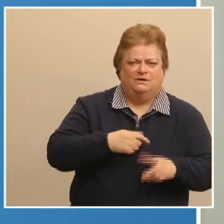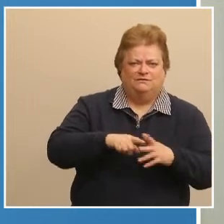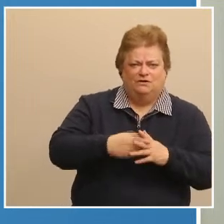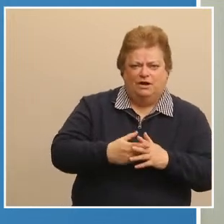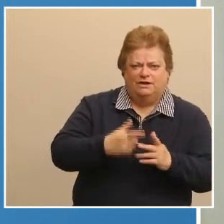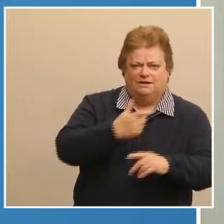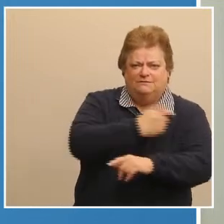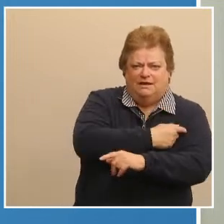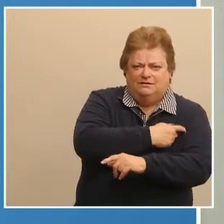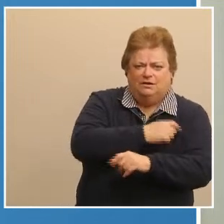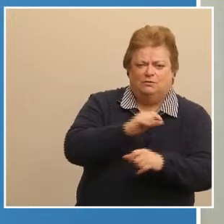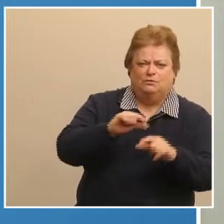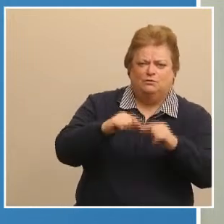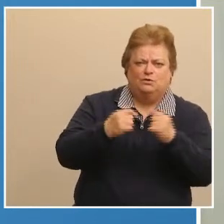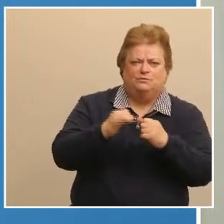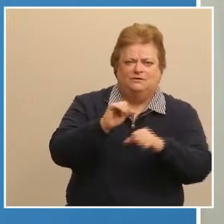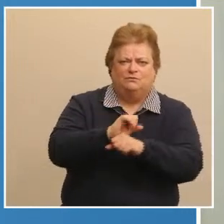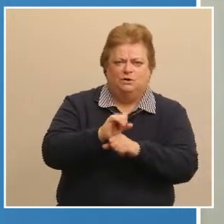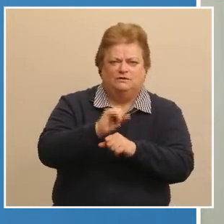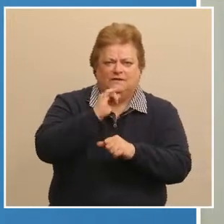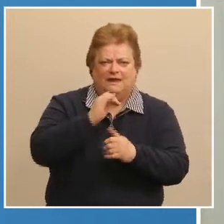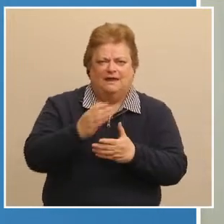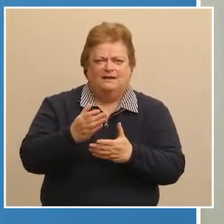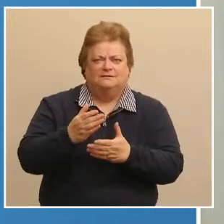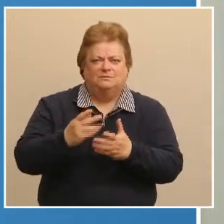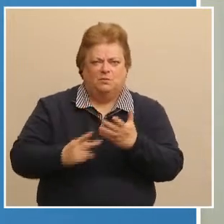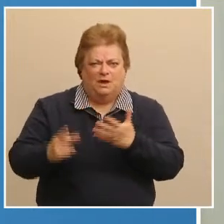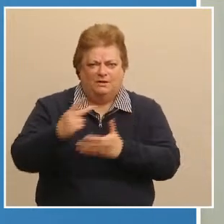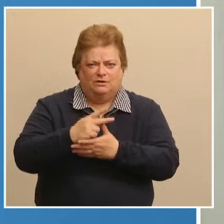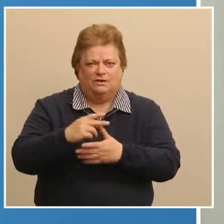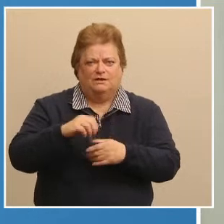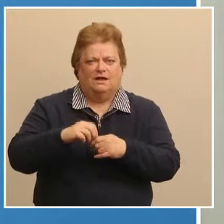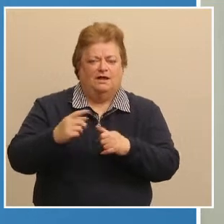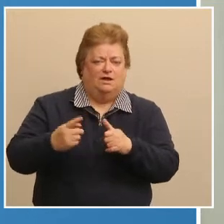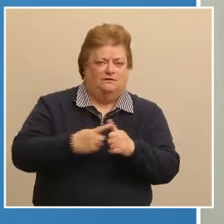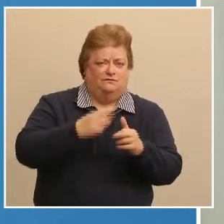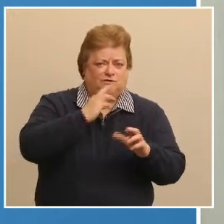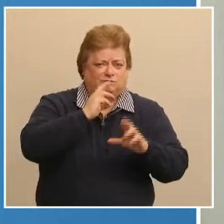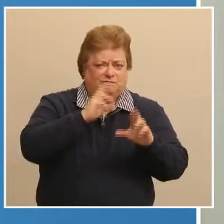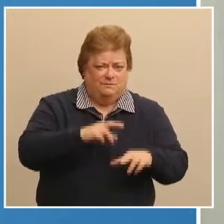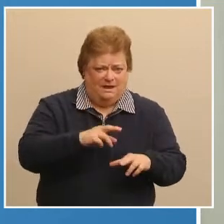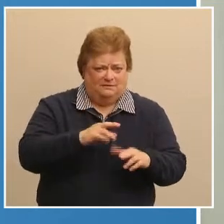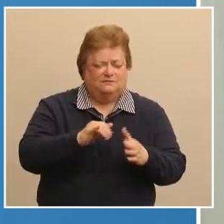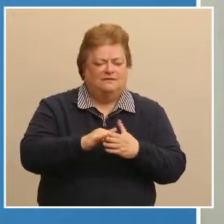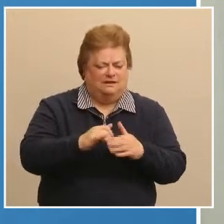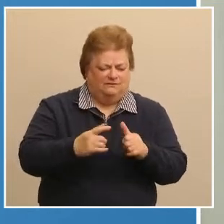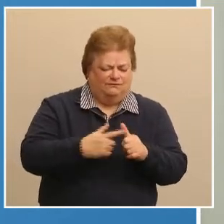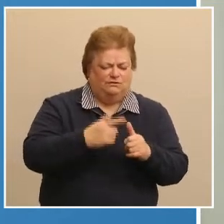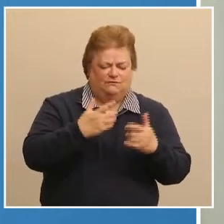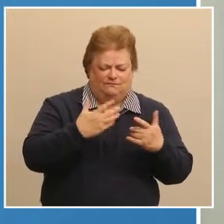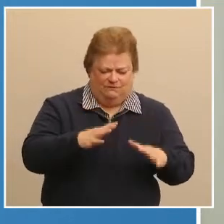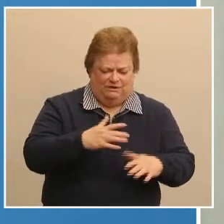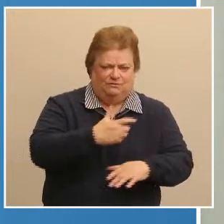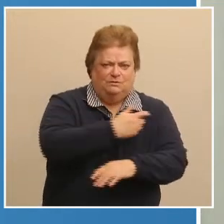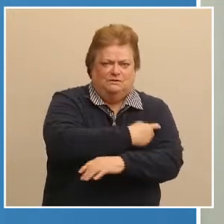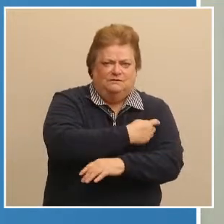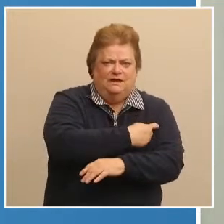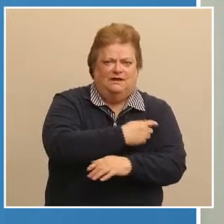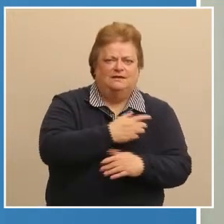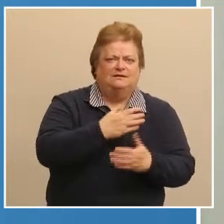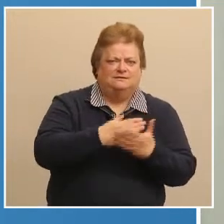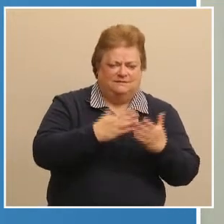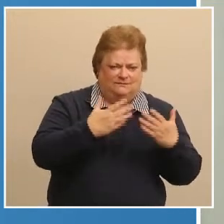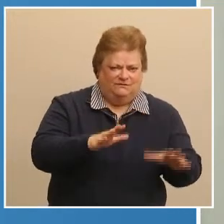workers prioritized within this phase. First responders are largely completed with first doses, some with second